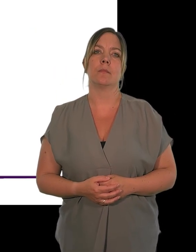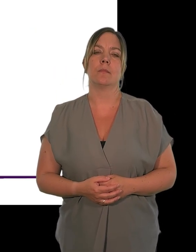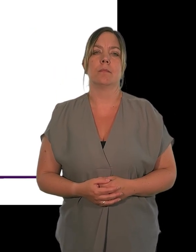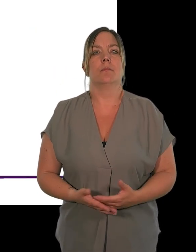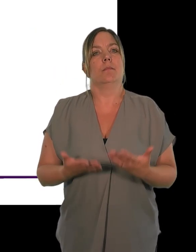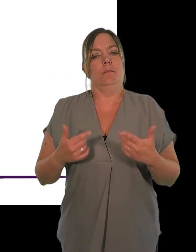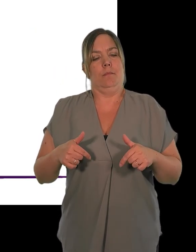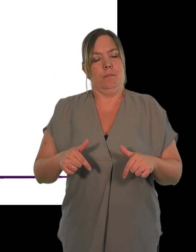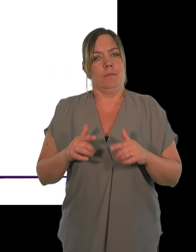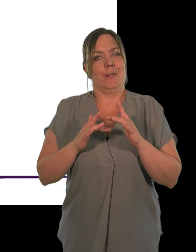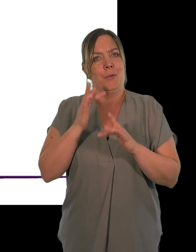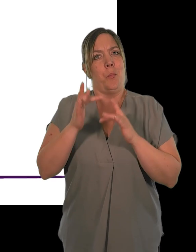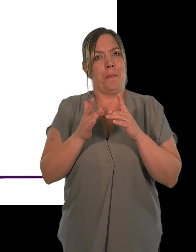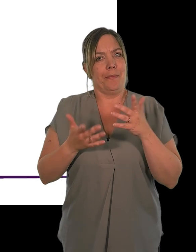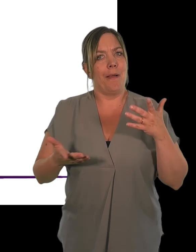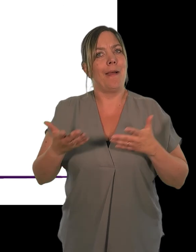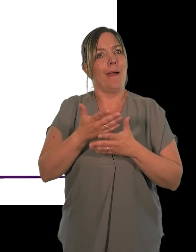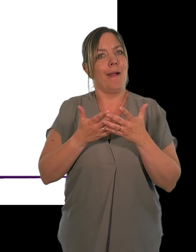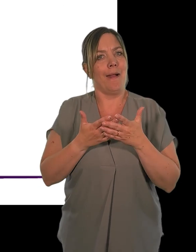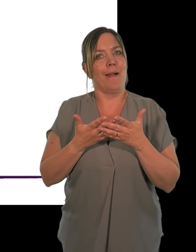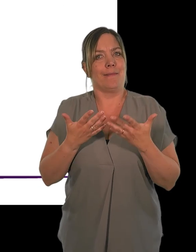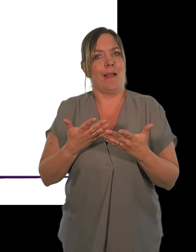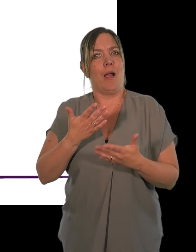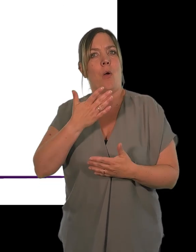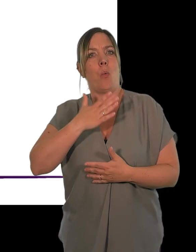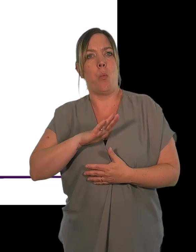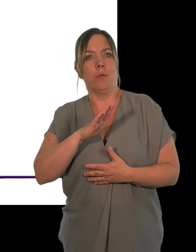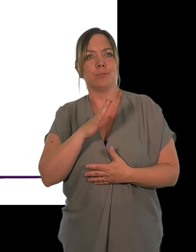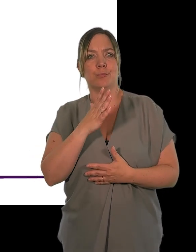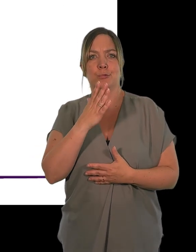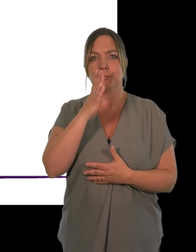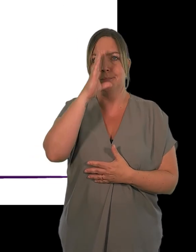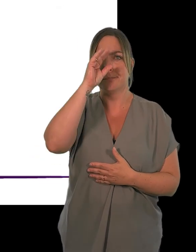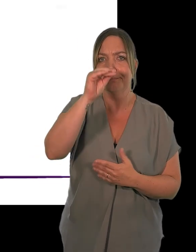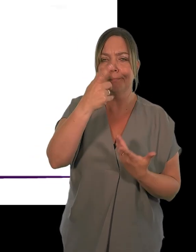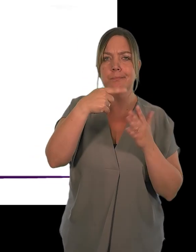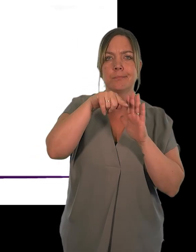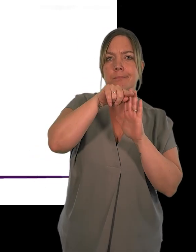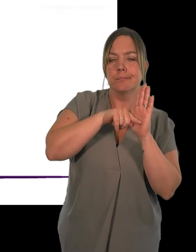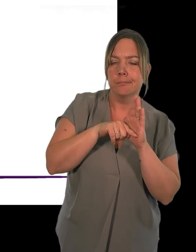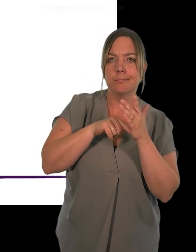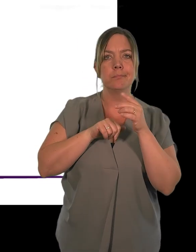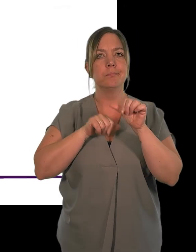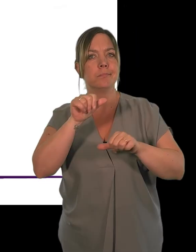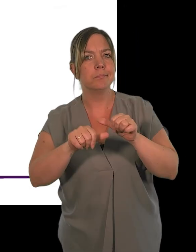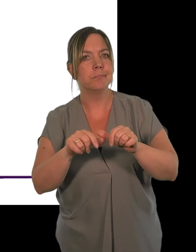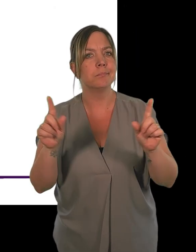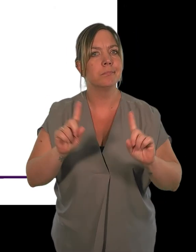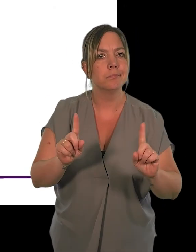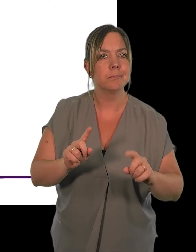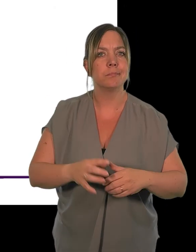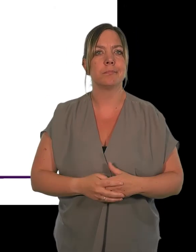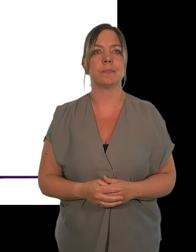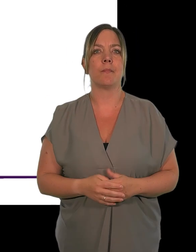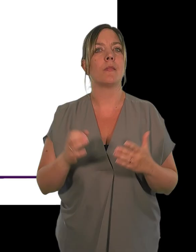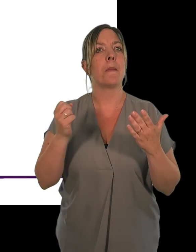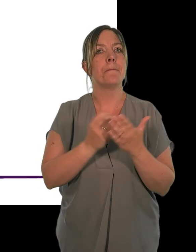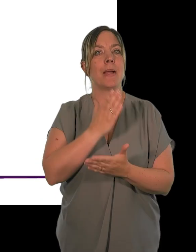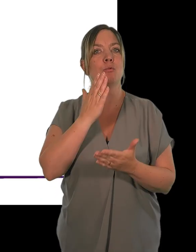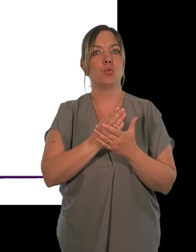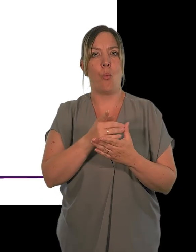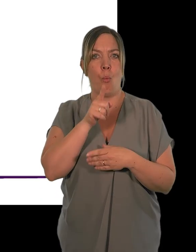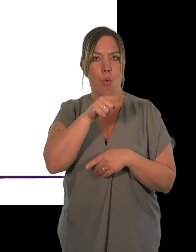At this point of the webinar, I just want to run over some important housekeeping requirements. So ensure